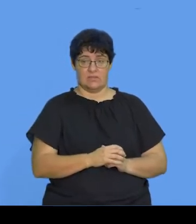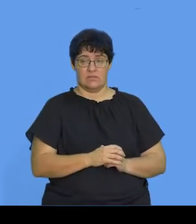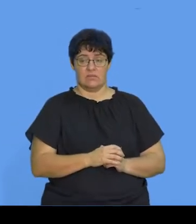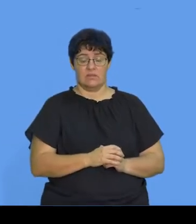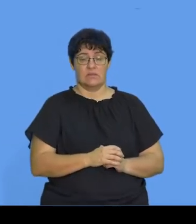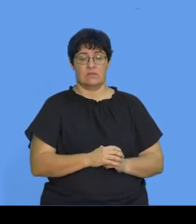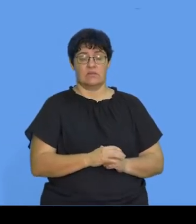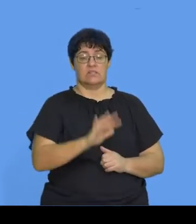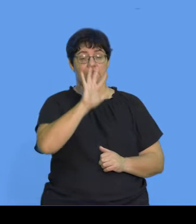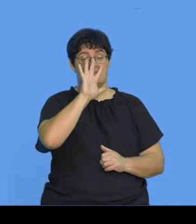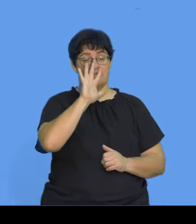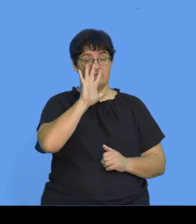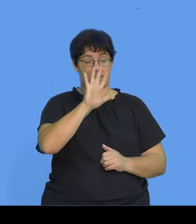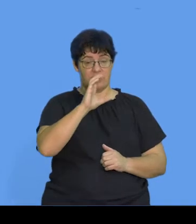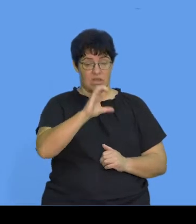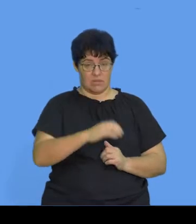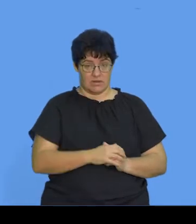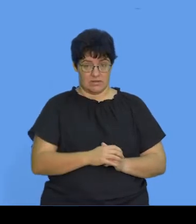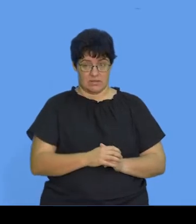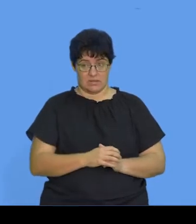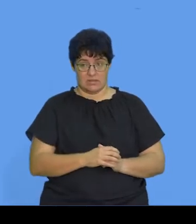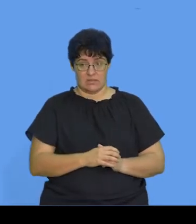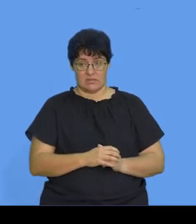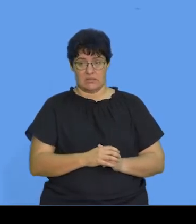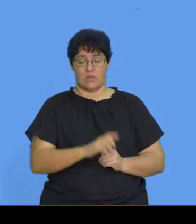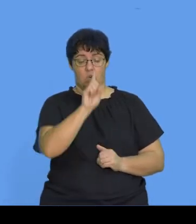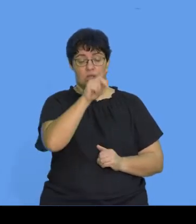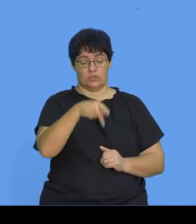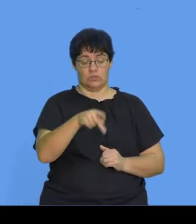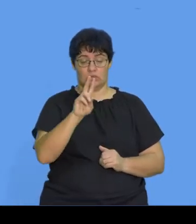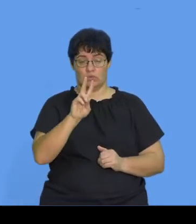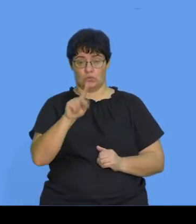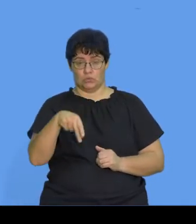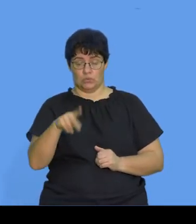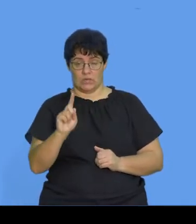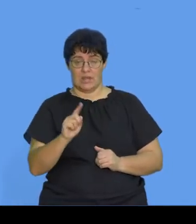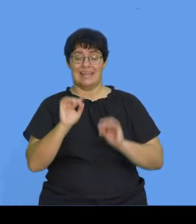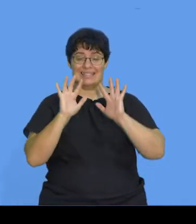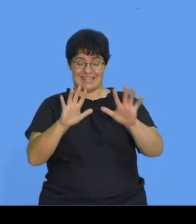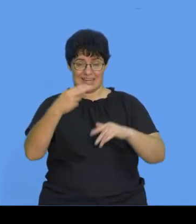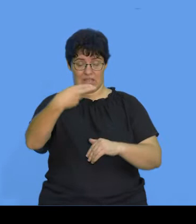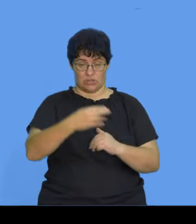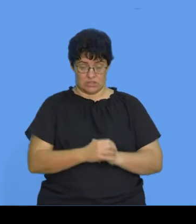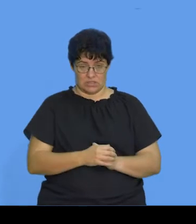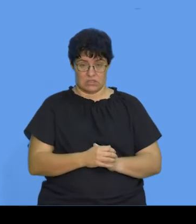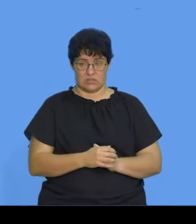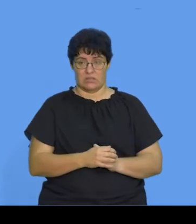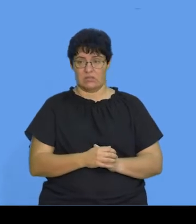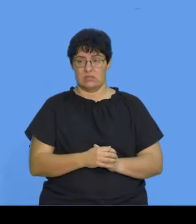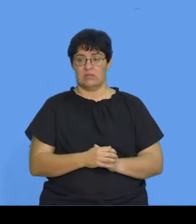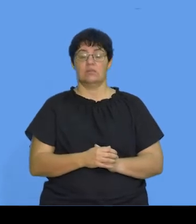5. So I've got 5 carbons. Then I can 1 to 2 to 1, 10